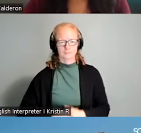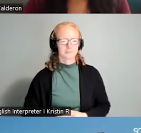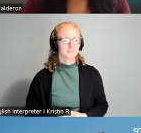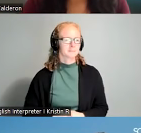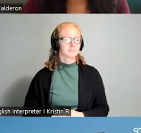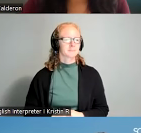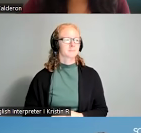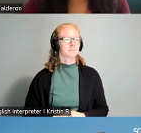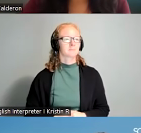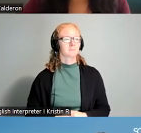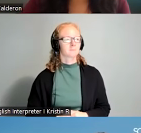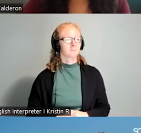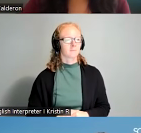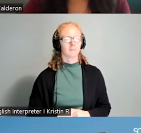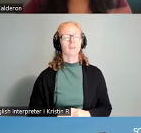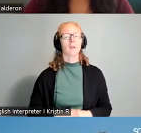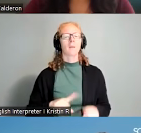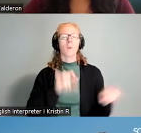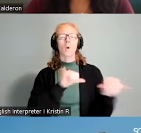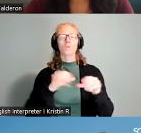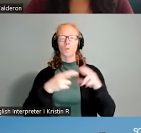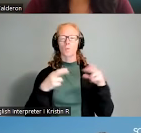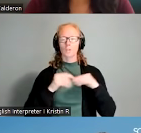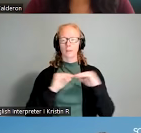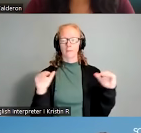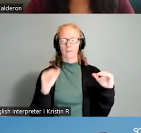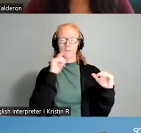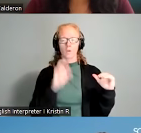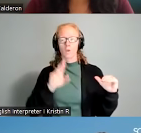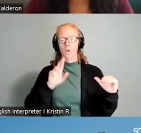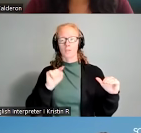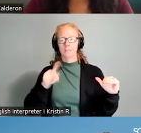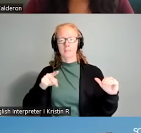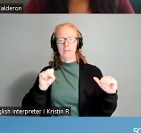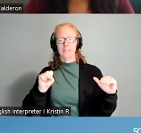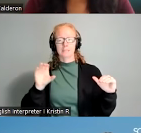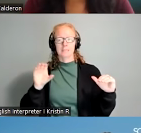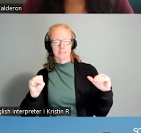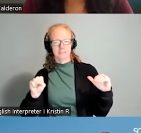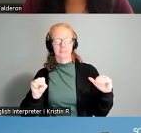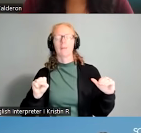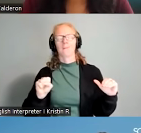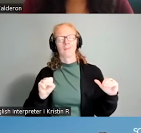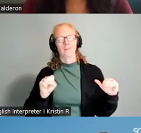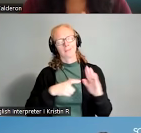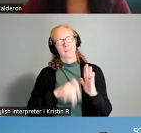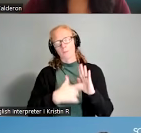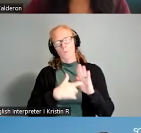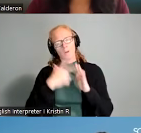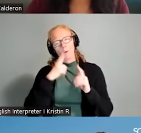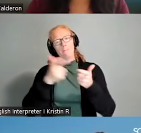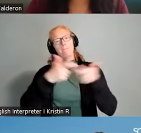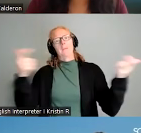Additionally, given the regional level of analysis provided in an RTP-SES, which is pretty much necessary for such a